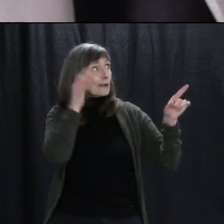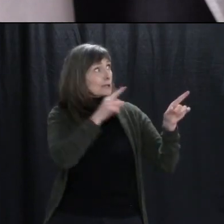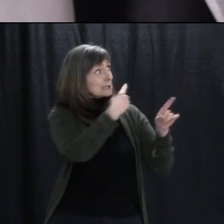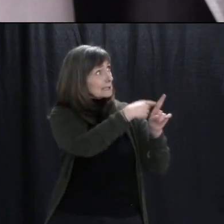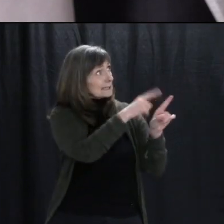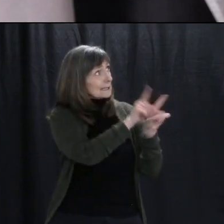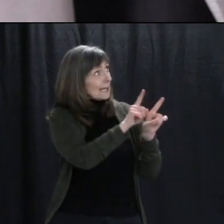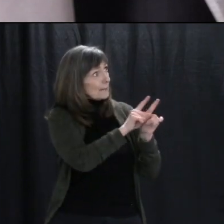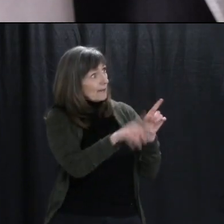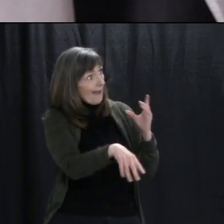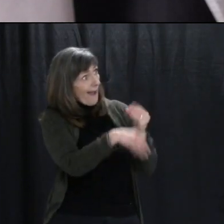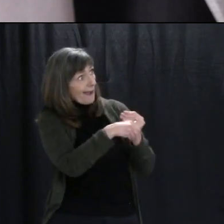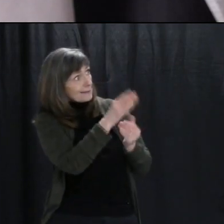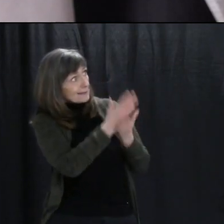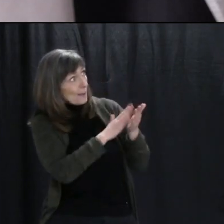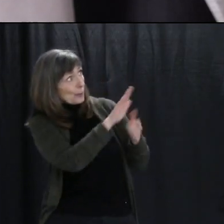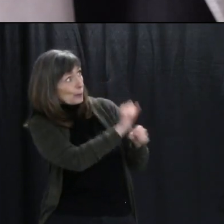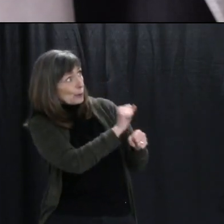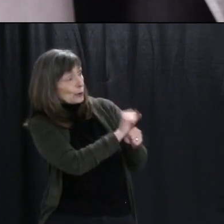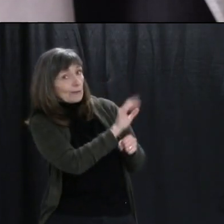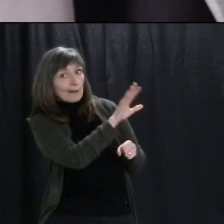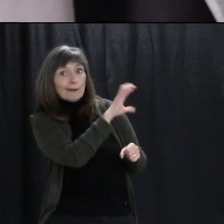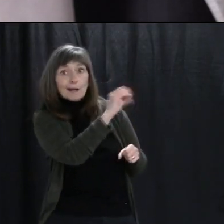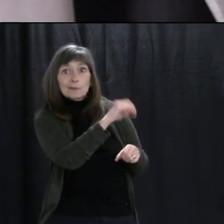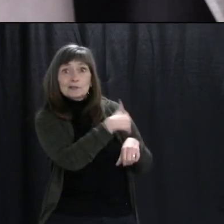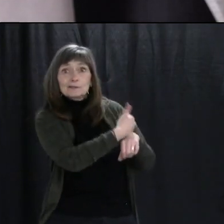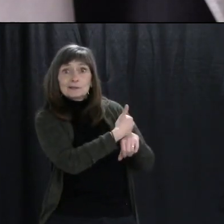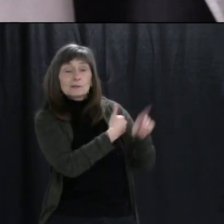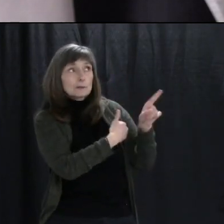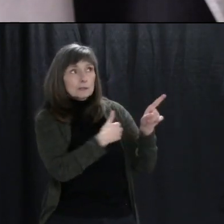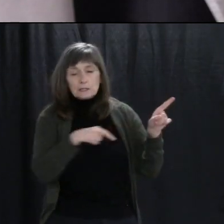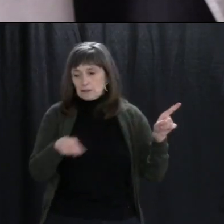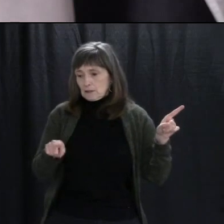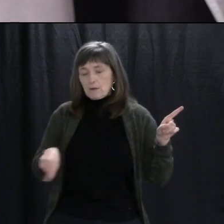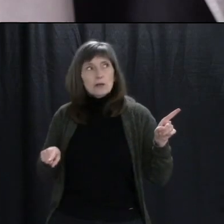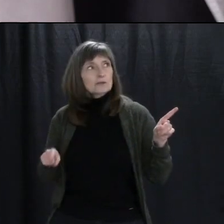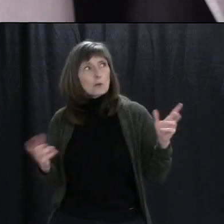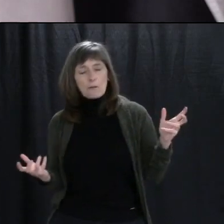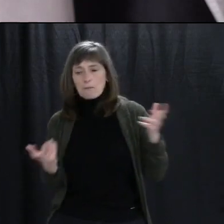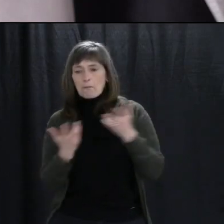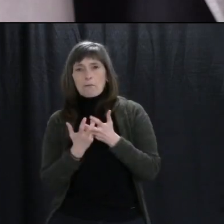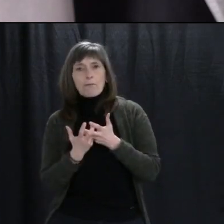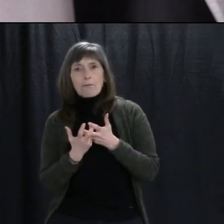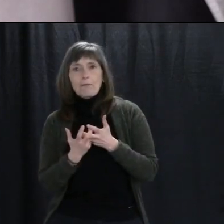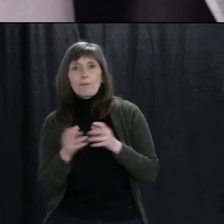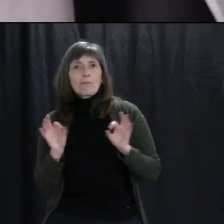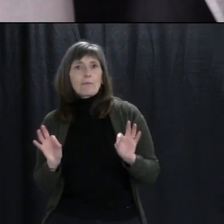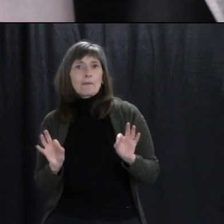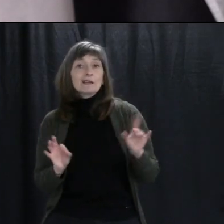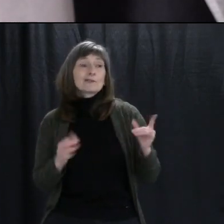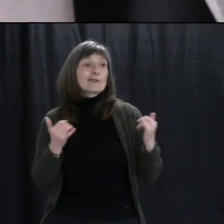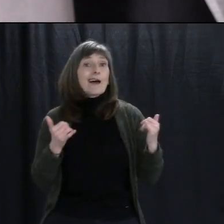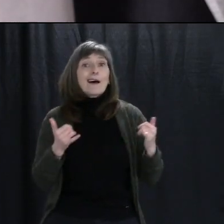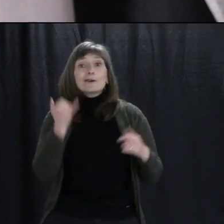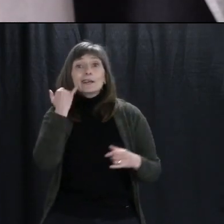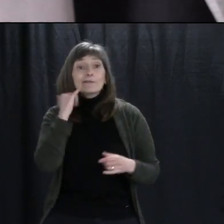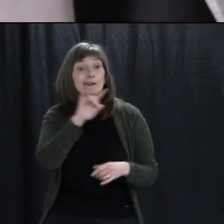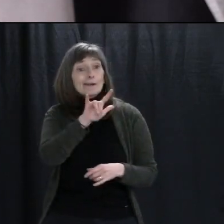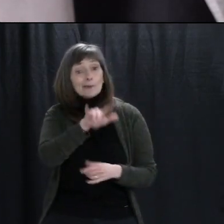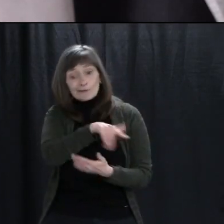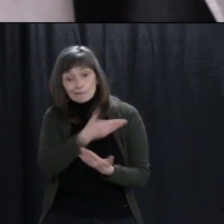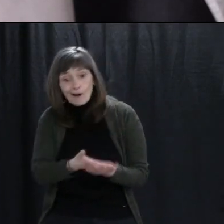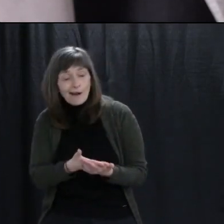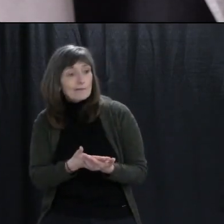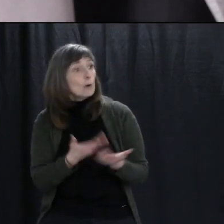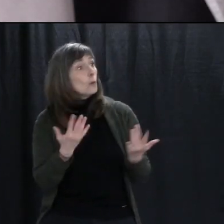government. So the opportunities and the examples that the Minister has said of PPE missing at airports or fake orders and so on,